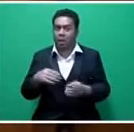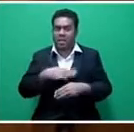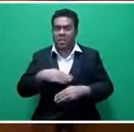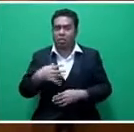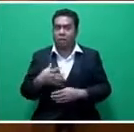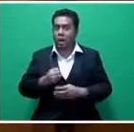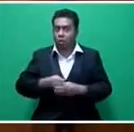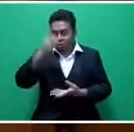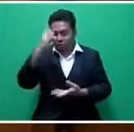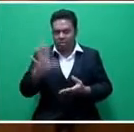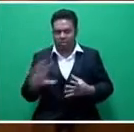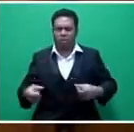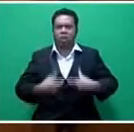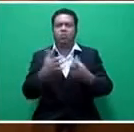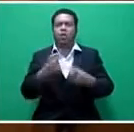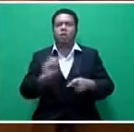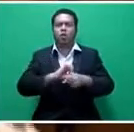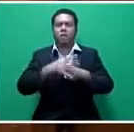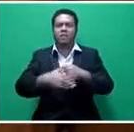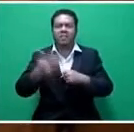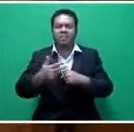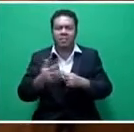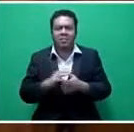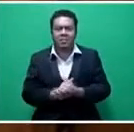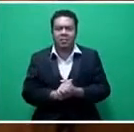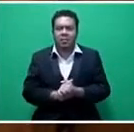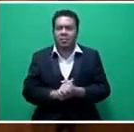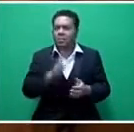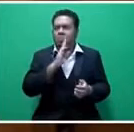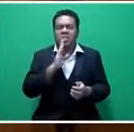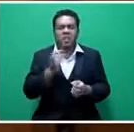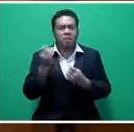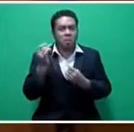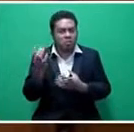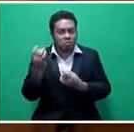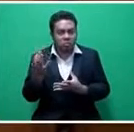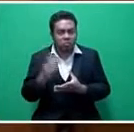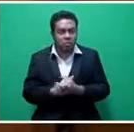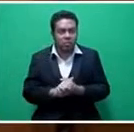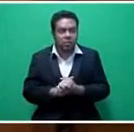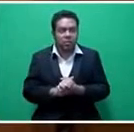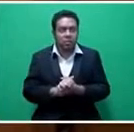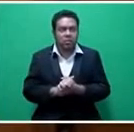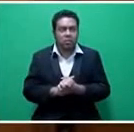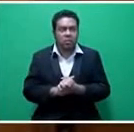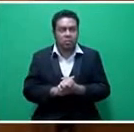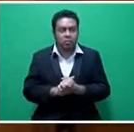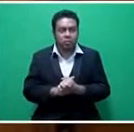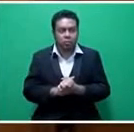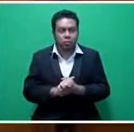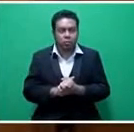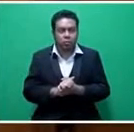that COVID-19 has presented, and also to correct some misinformation from the opposition, from the other